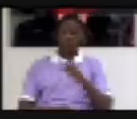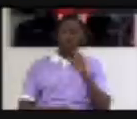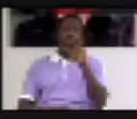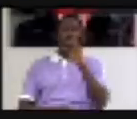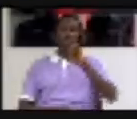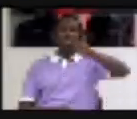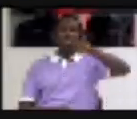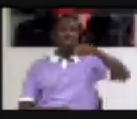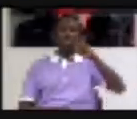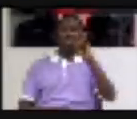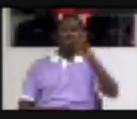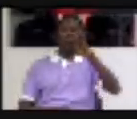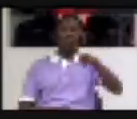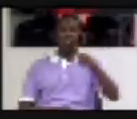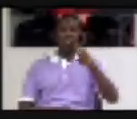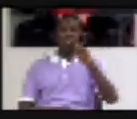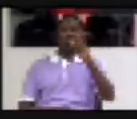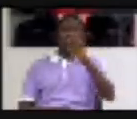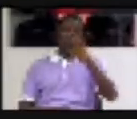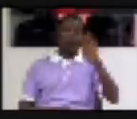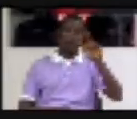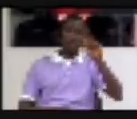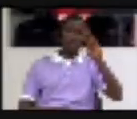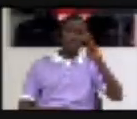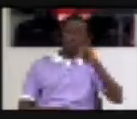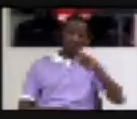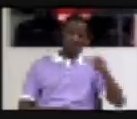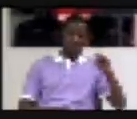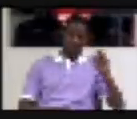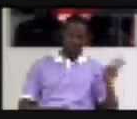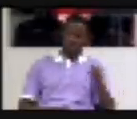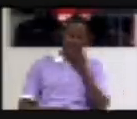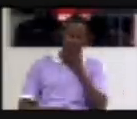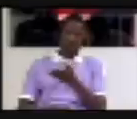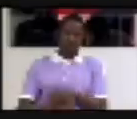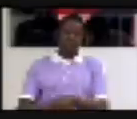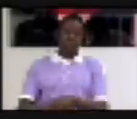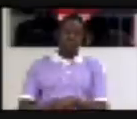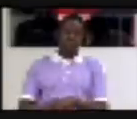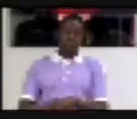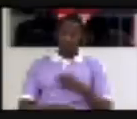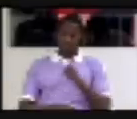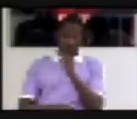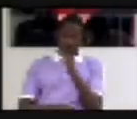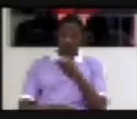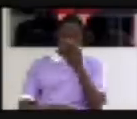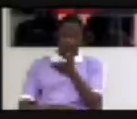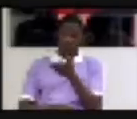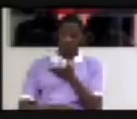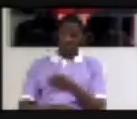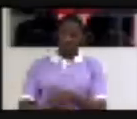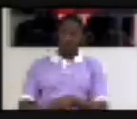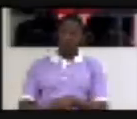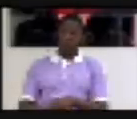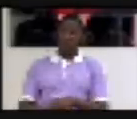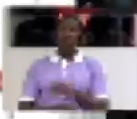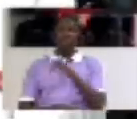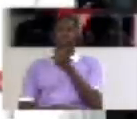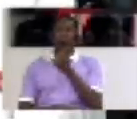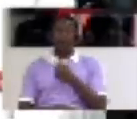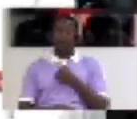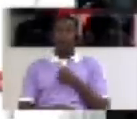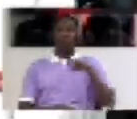Were there any other ministries that were overseeing the National Assembly? Yes, the Ministry of Justice. The NRA was